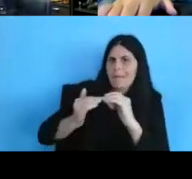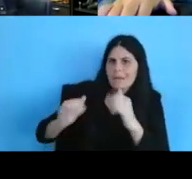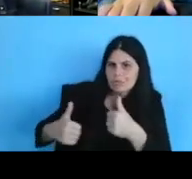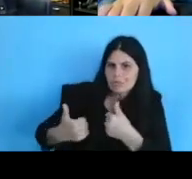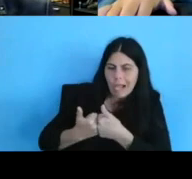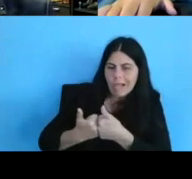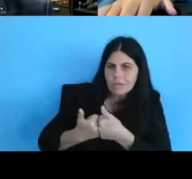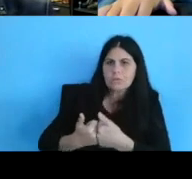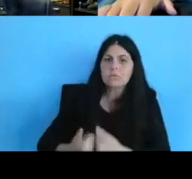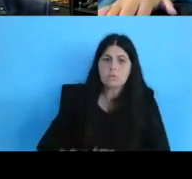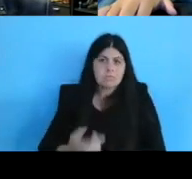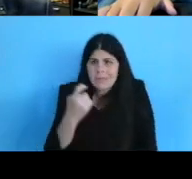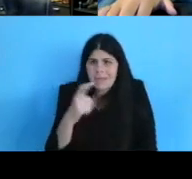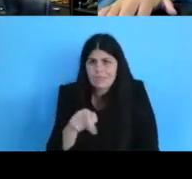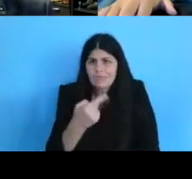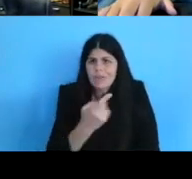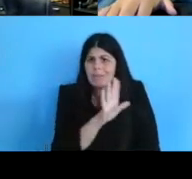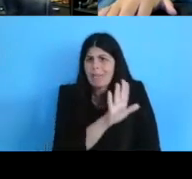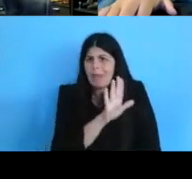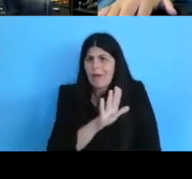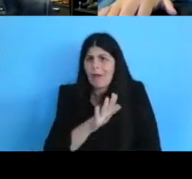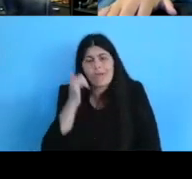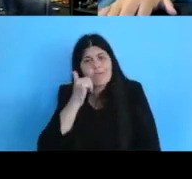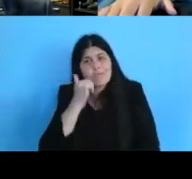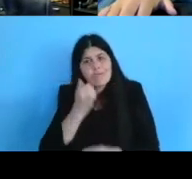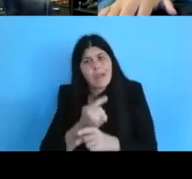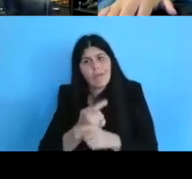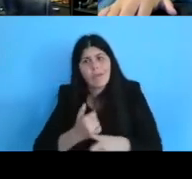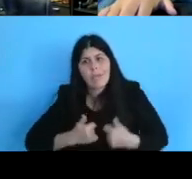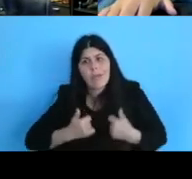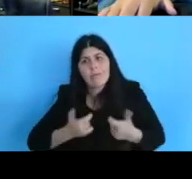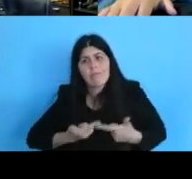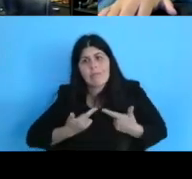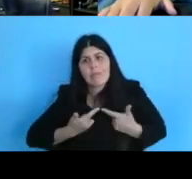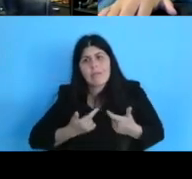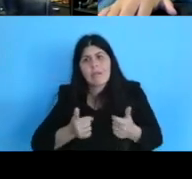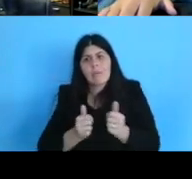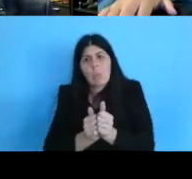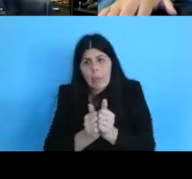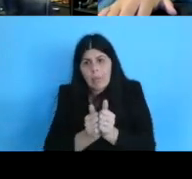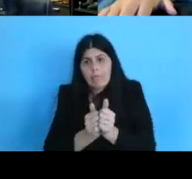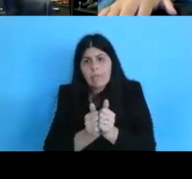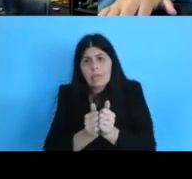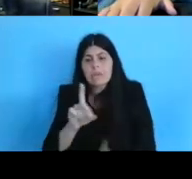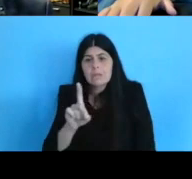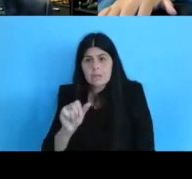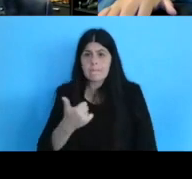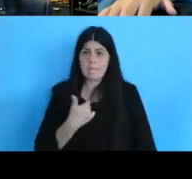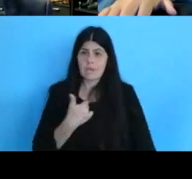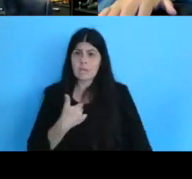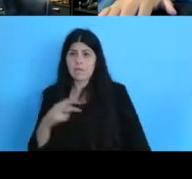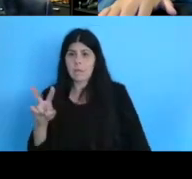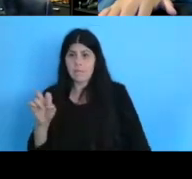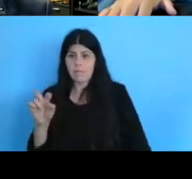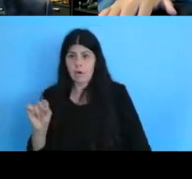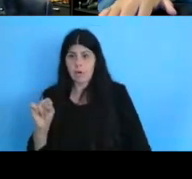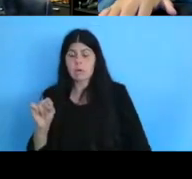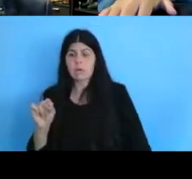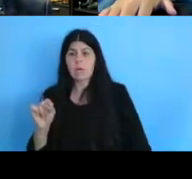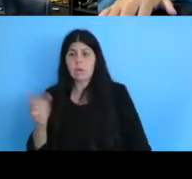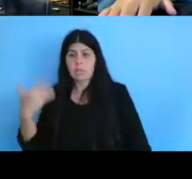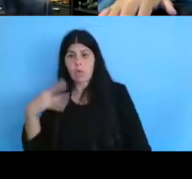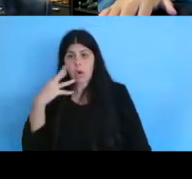with the day-to-day life of living with a disability. And I'm actually a veteran, even though I served in combat. I'm a person with a